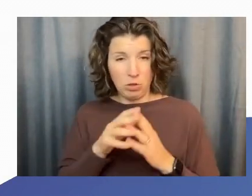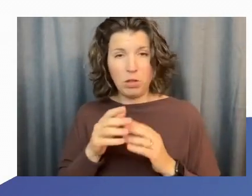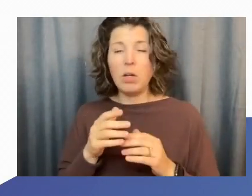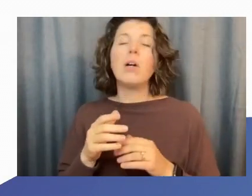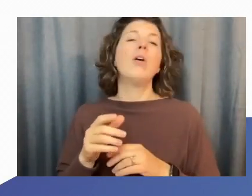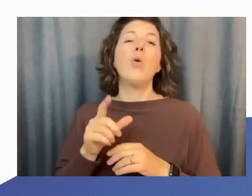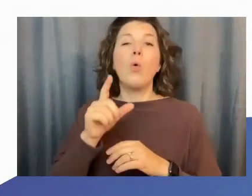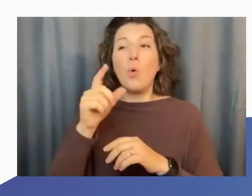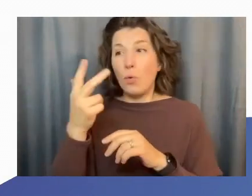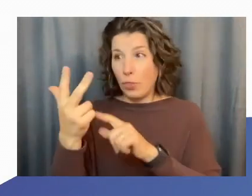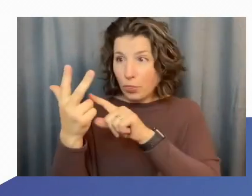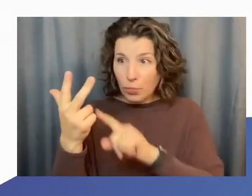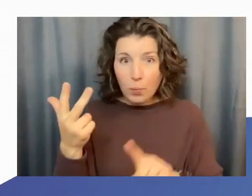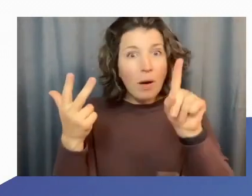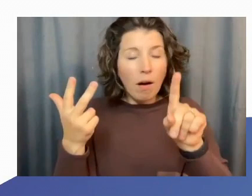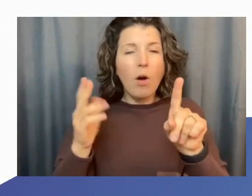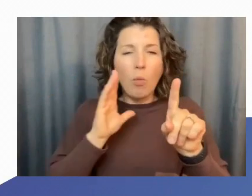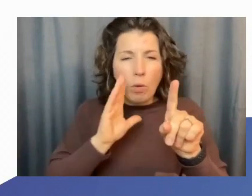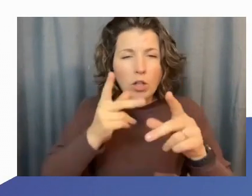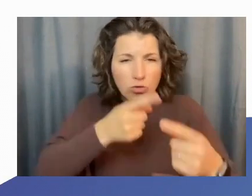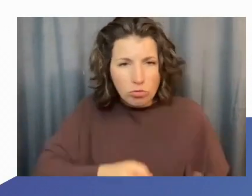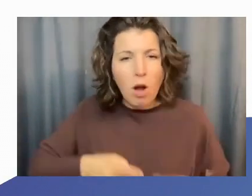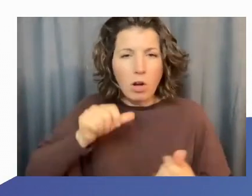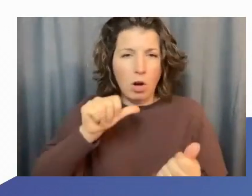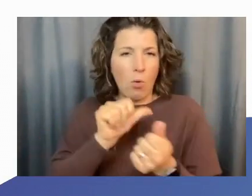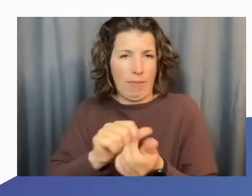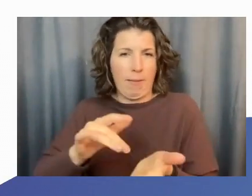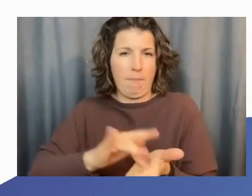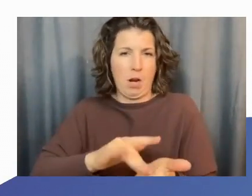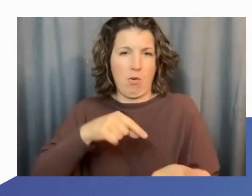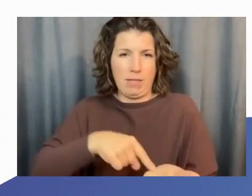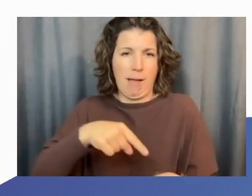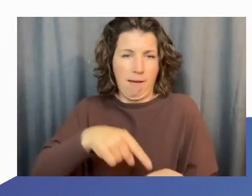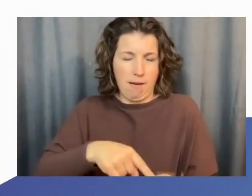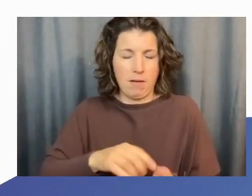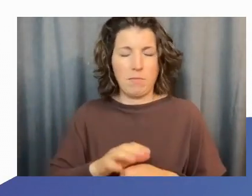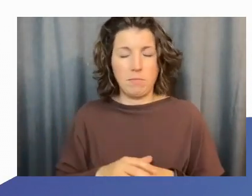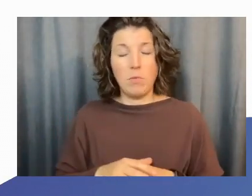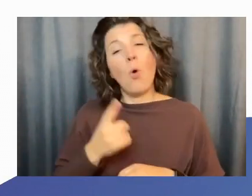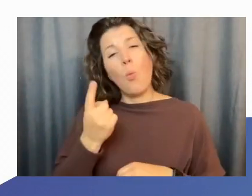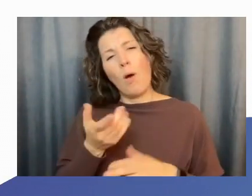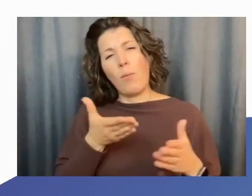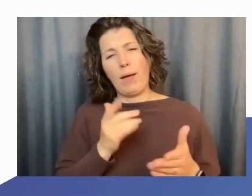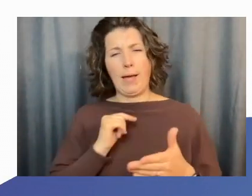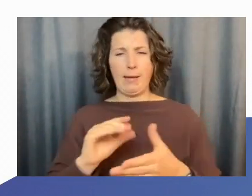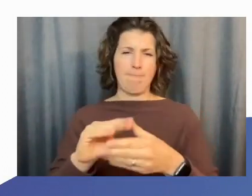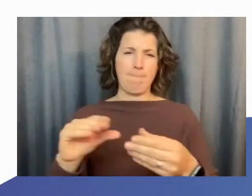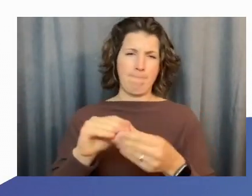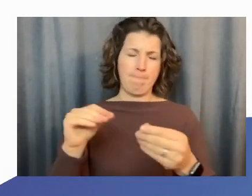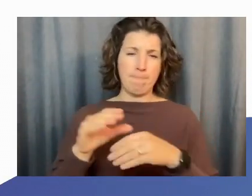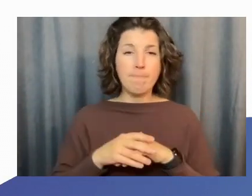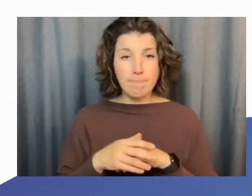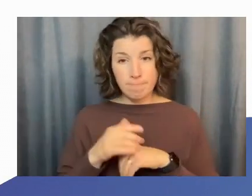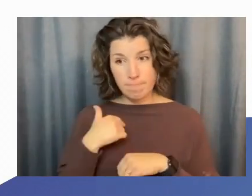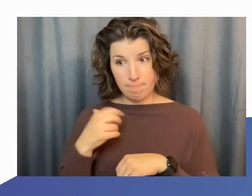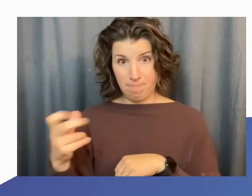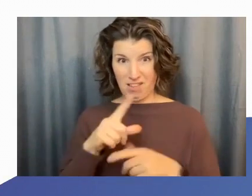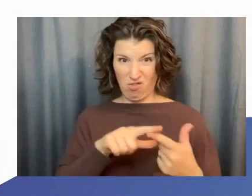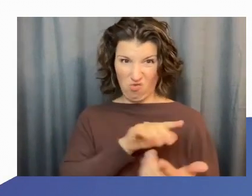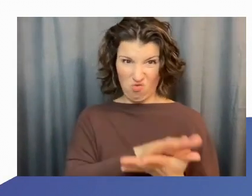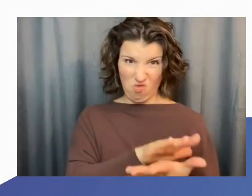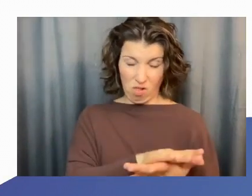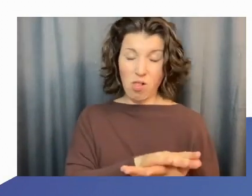debt. One of the ways that I repaired my relationship with clinicians was by returning to school when I